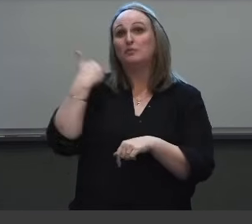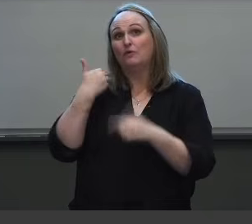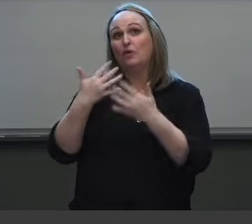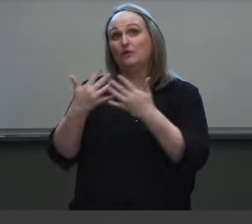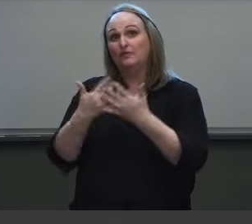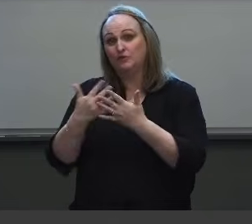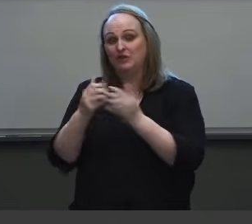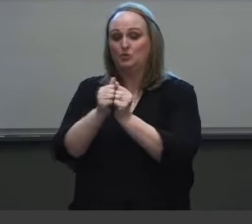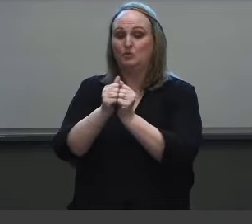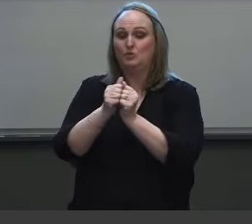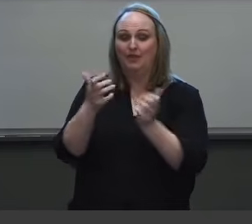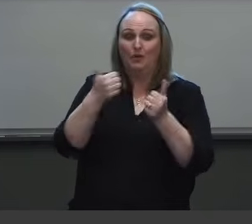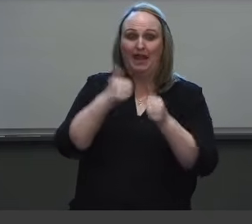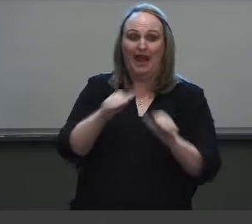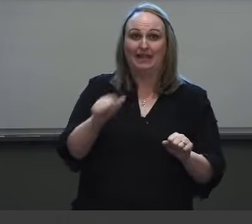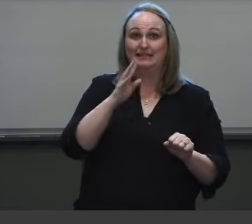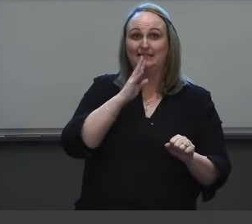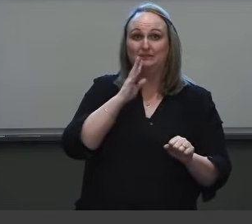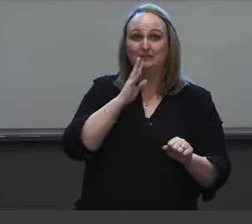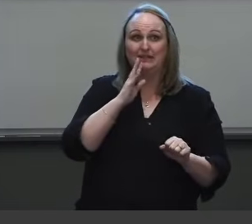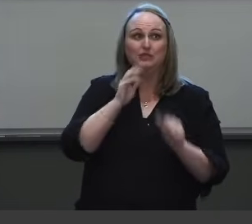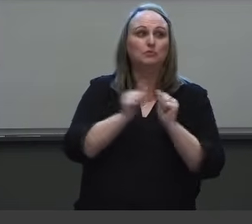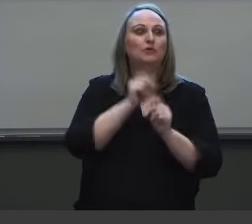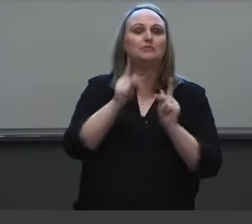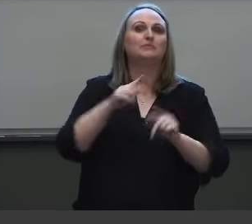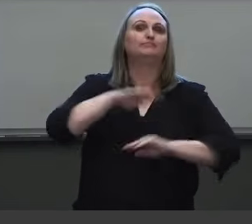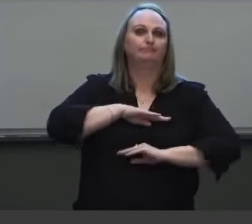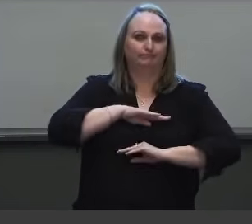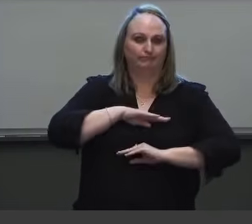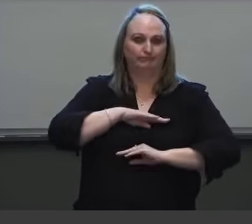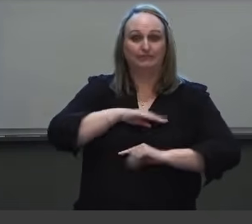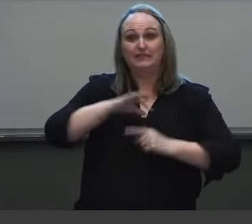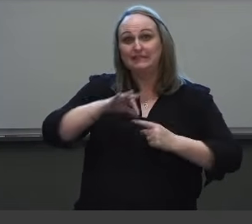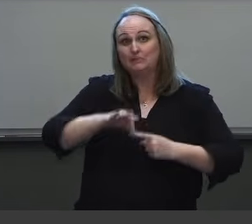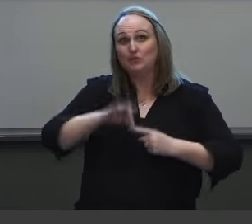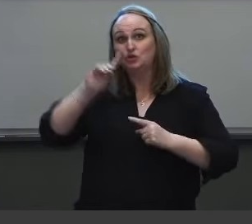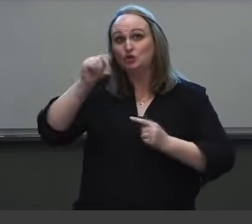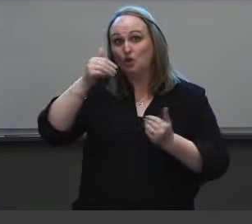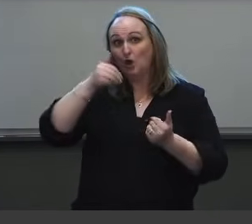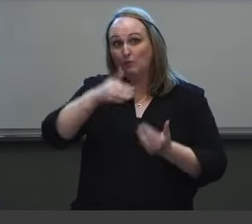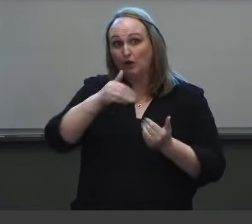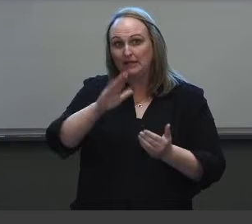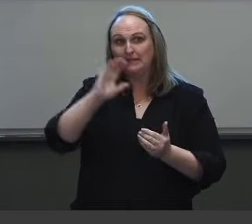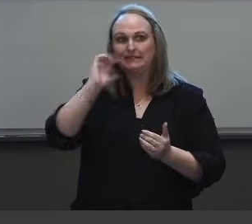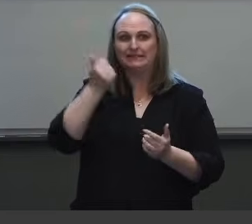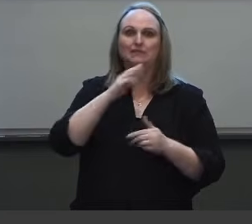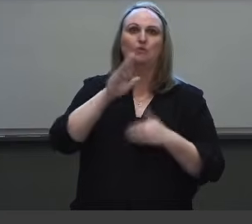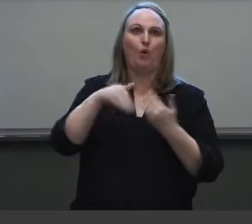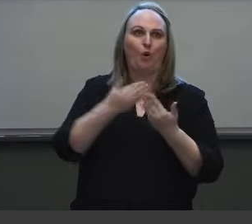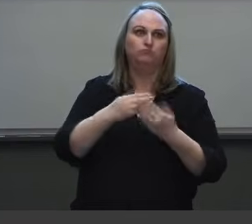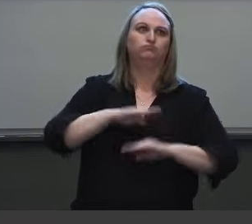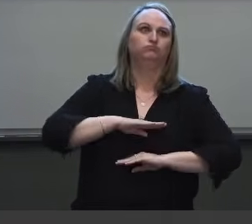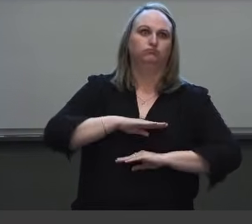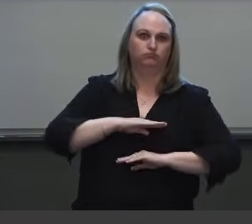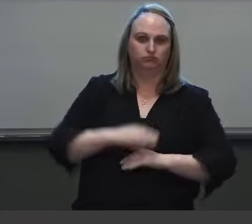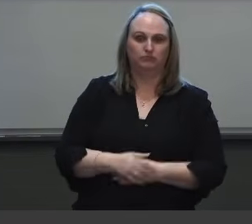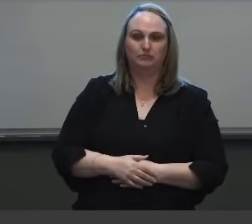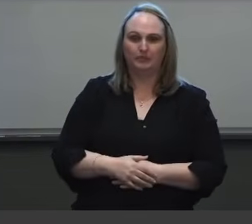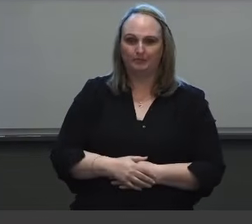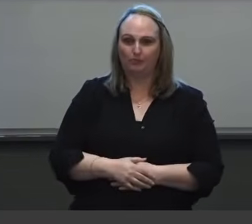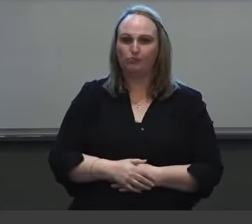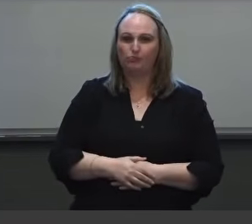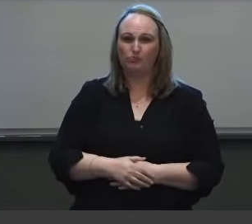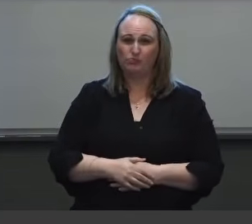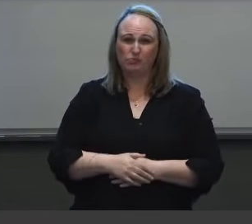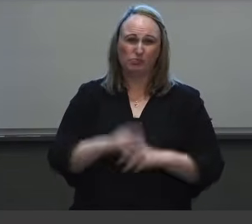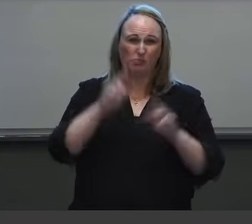the most improvements, particularly for dog barking, where it seemed to work the best, at least in that version. Okay, so hoping that